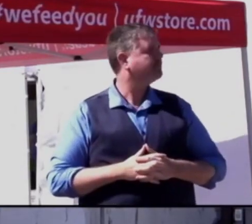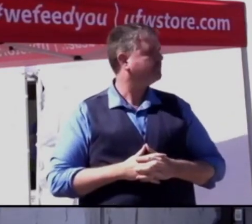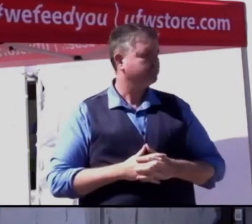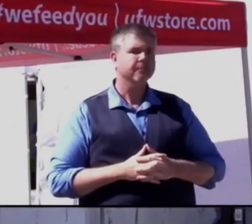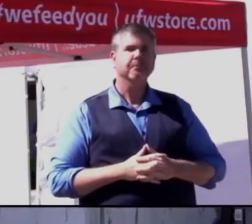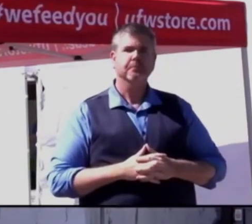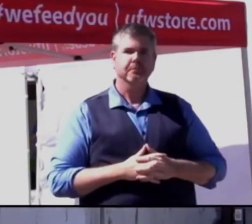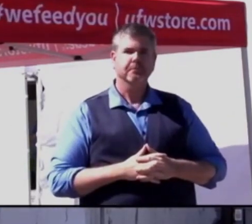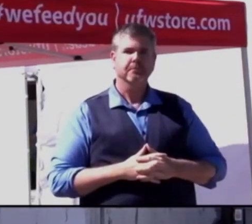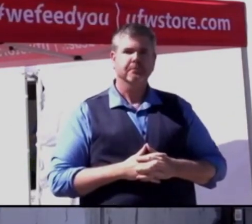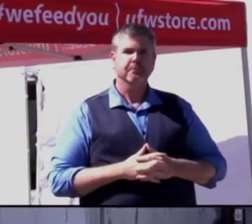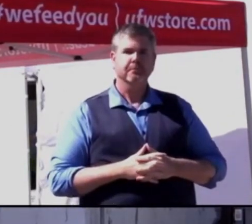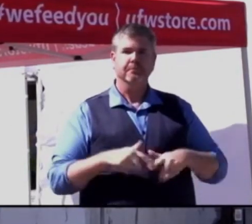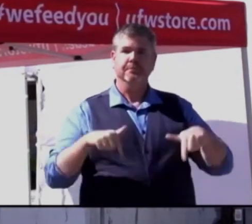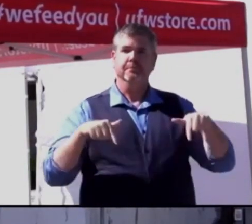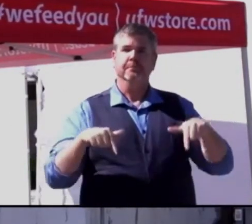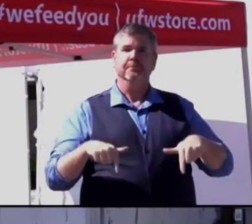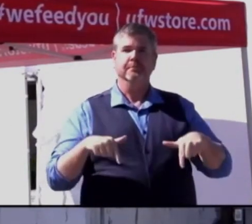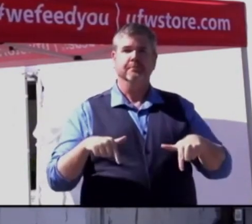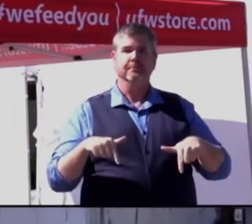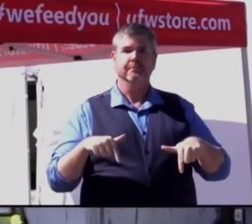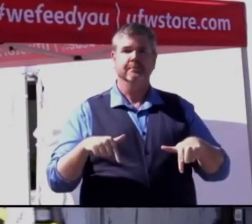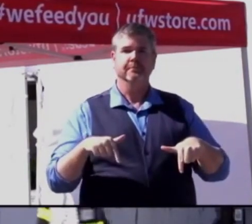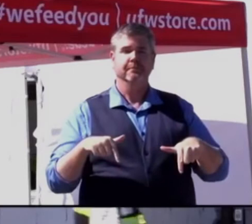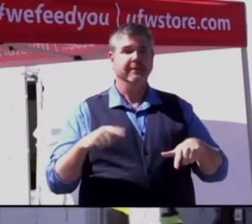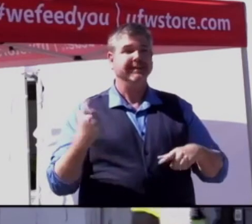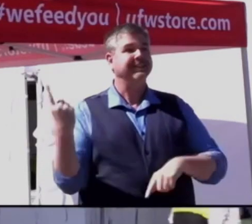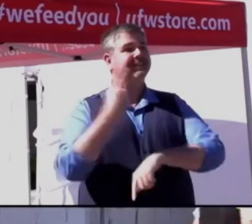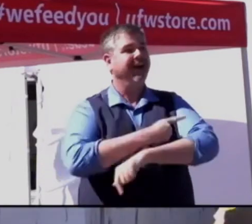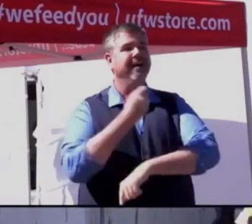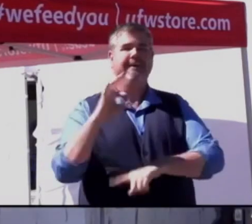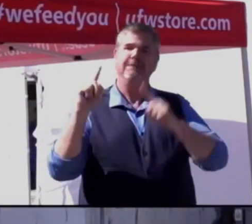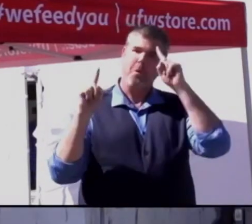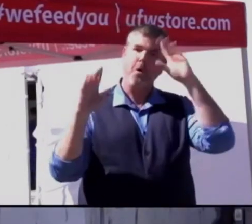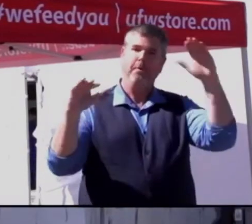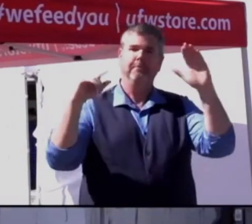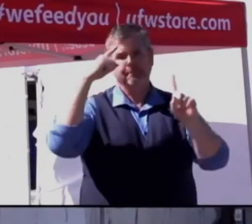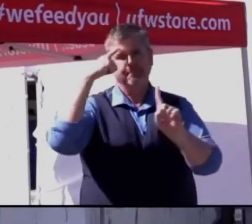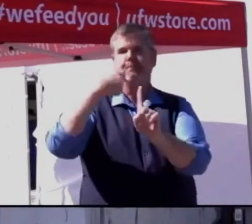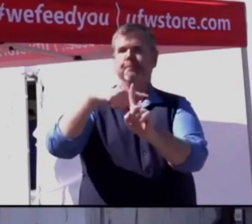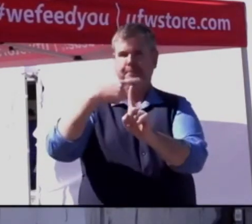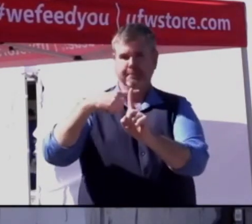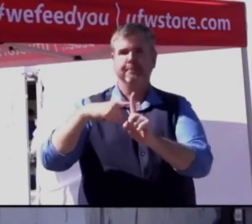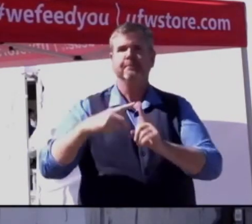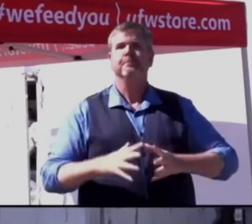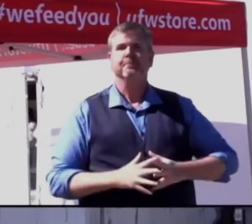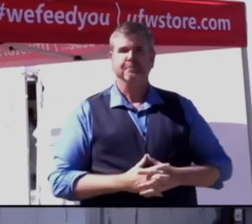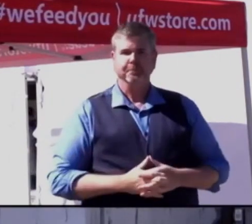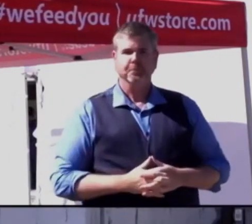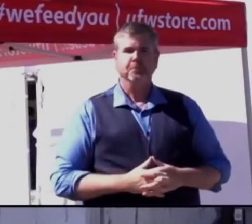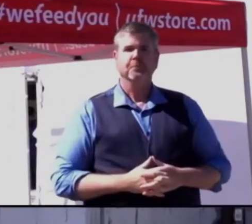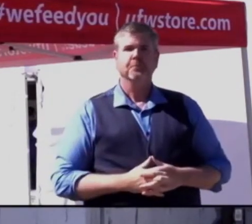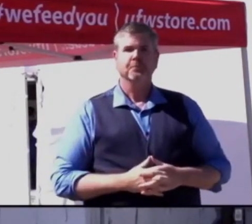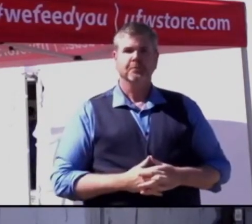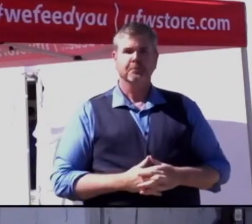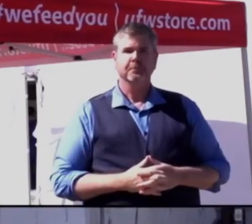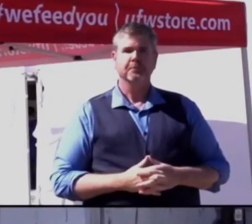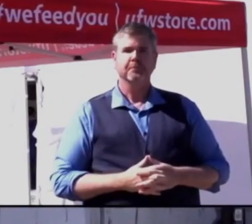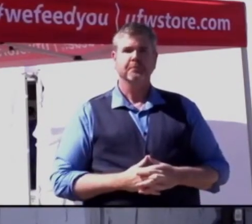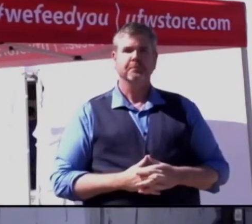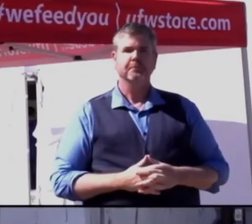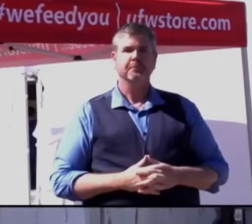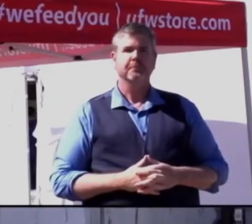And this is a day of hope. This is really a day of hope. Morganville Times? ABC?